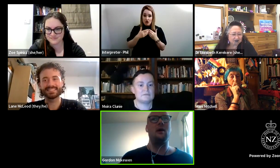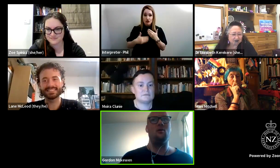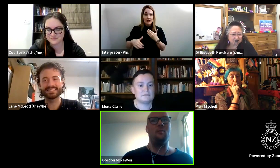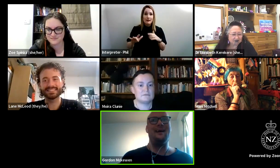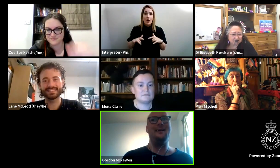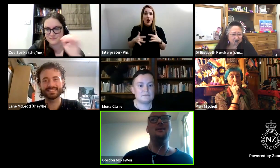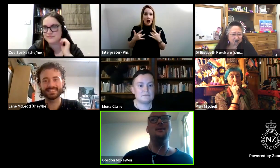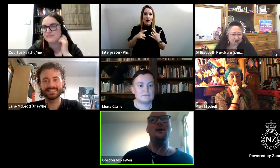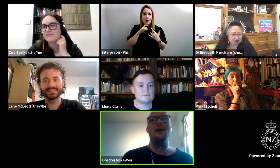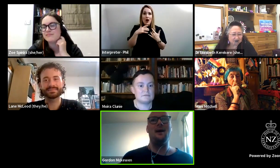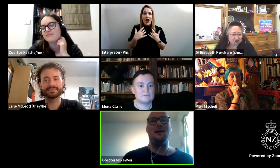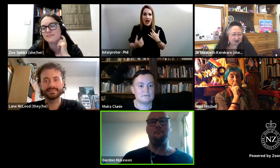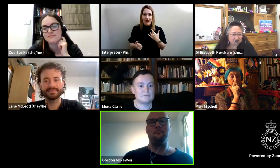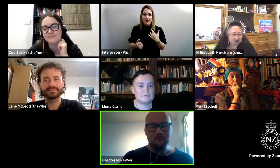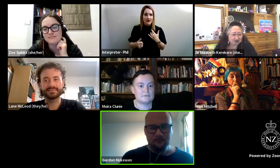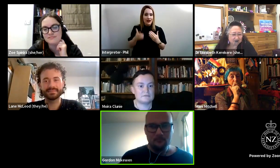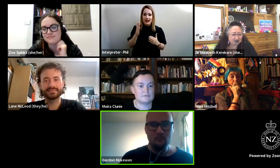not go away.